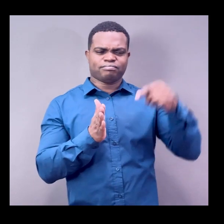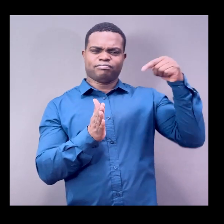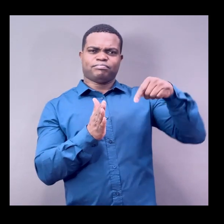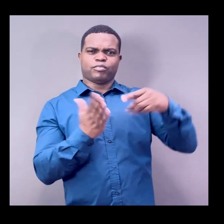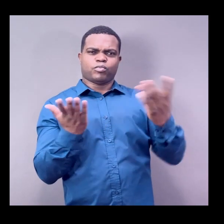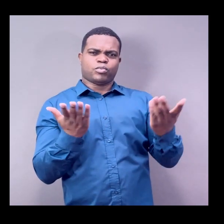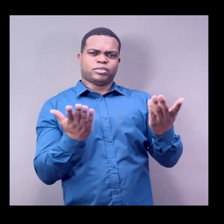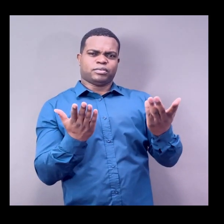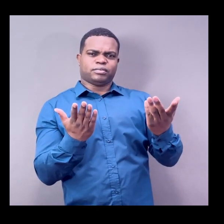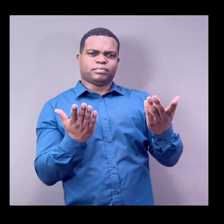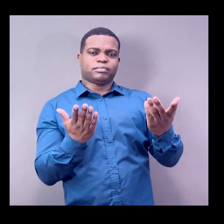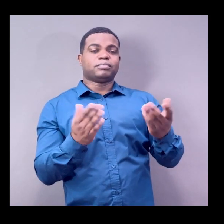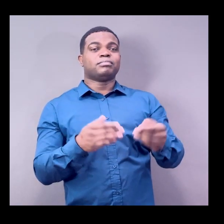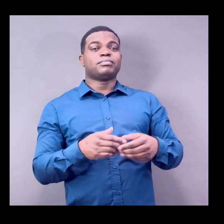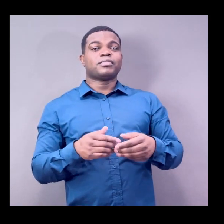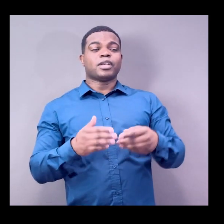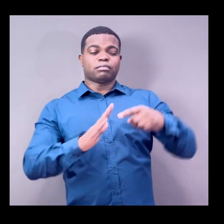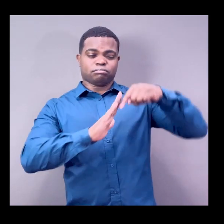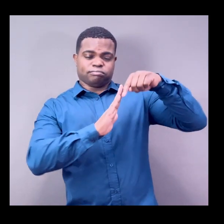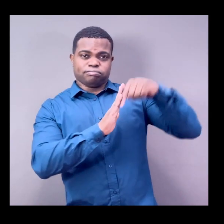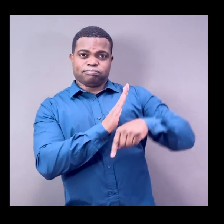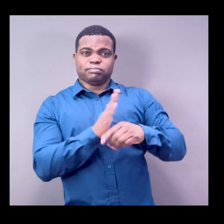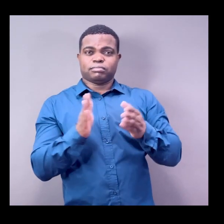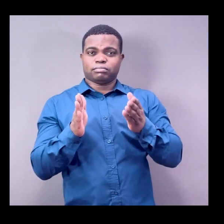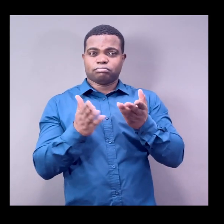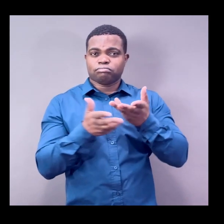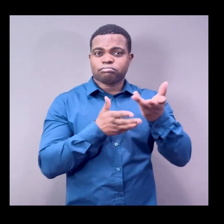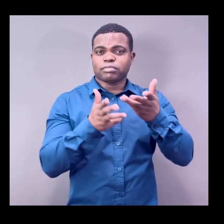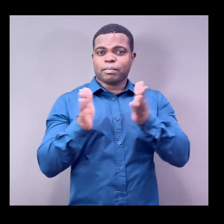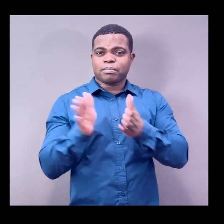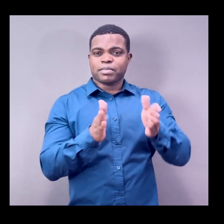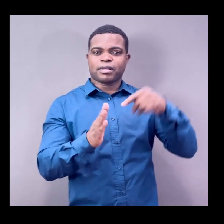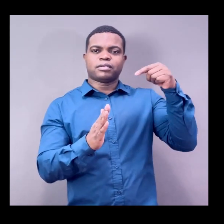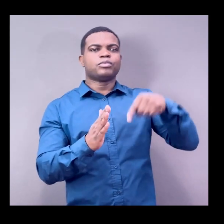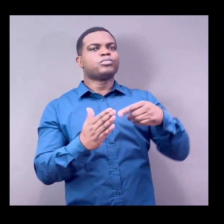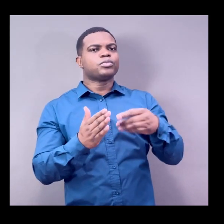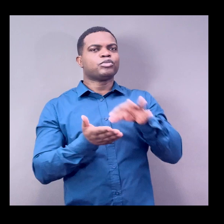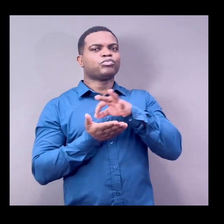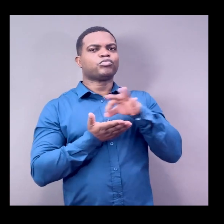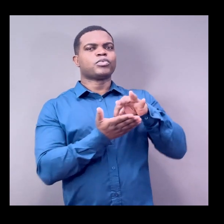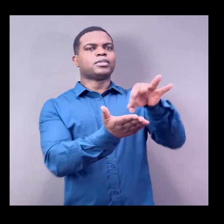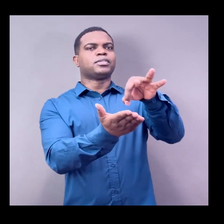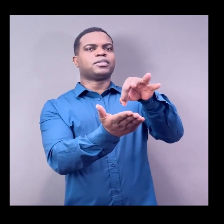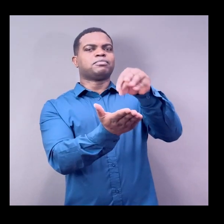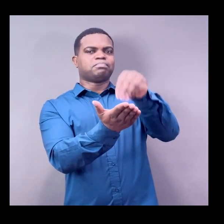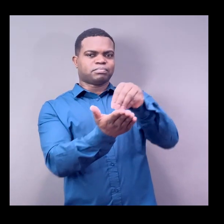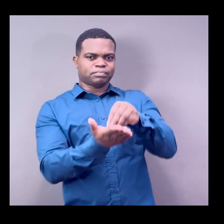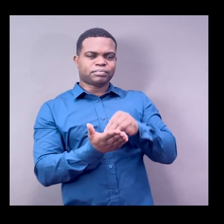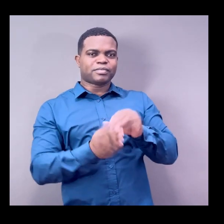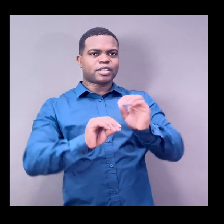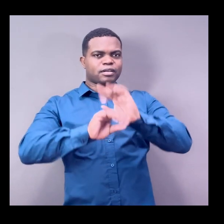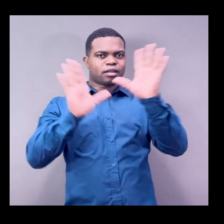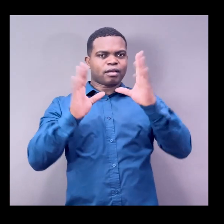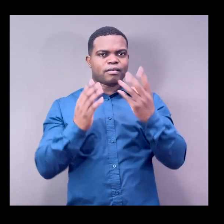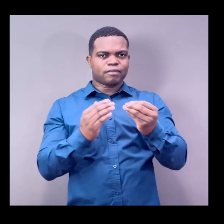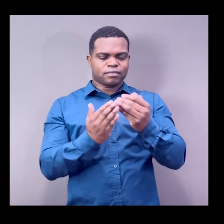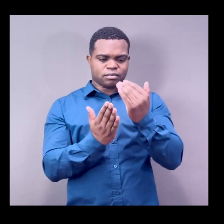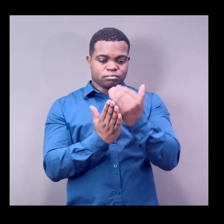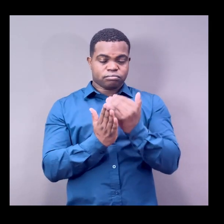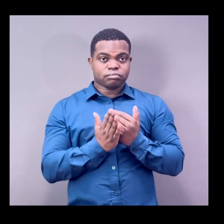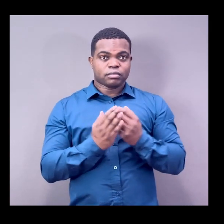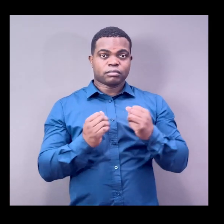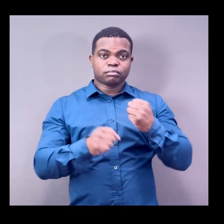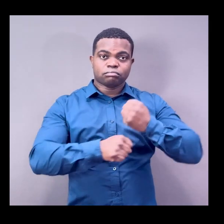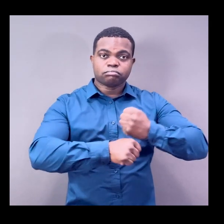plan? A comprehensive engagement plan is a strategic document that outlines the